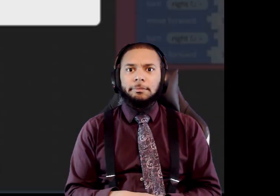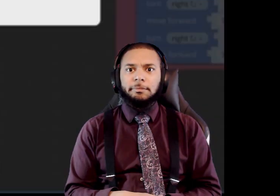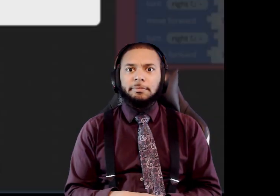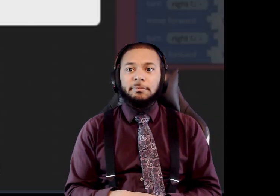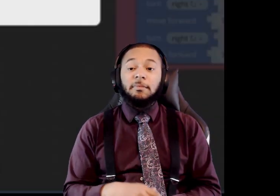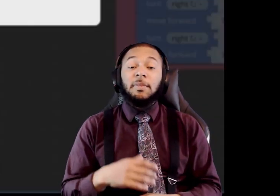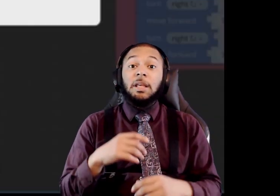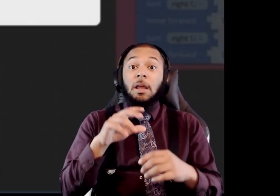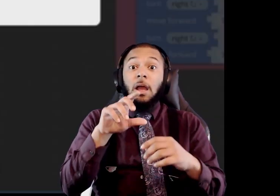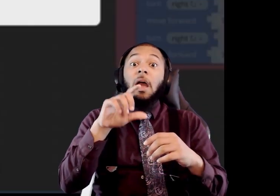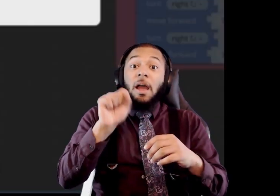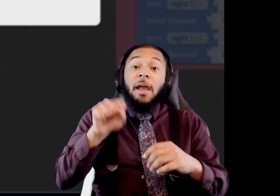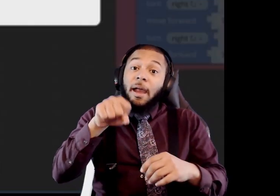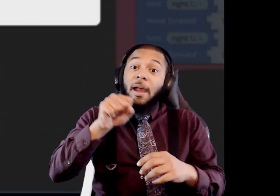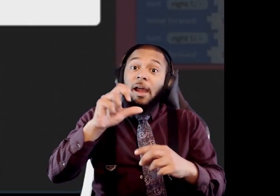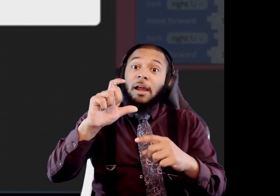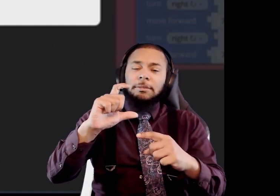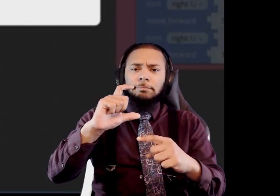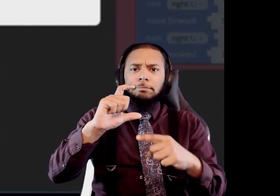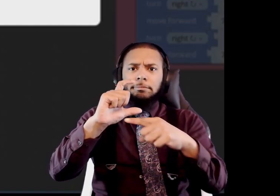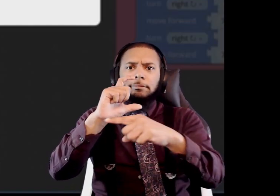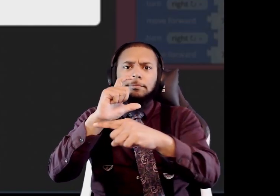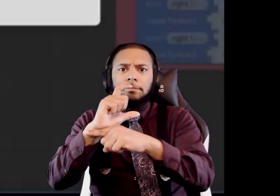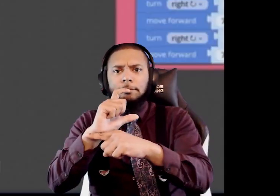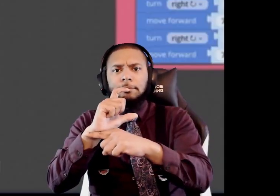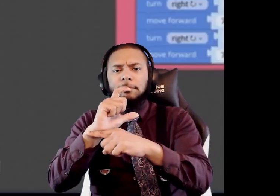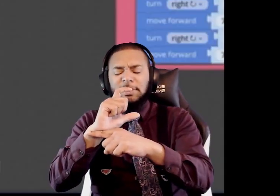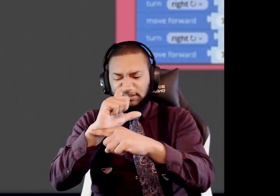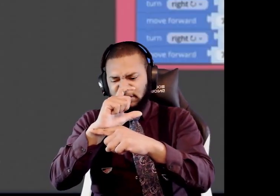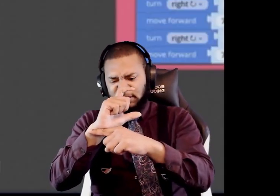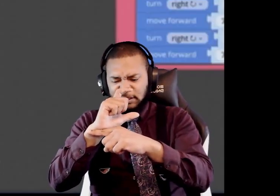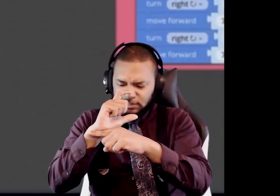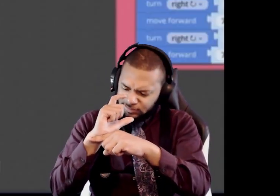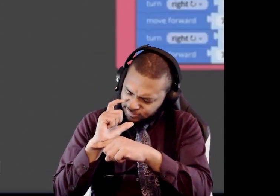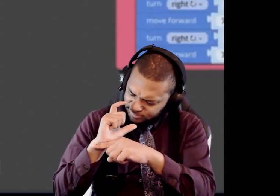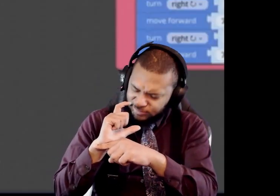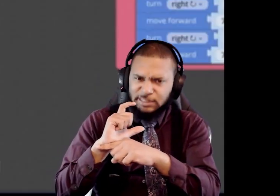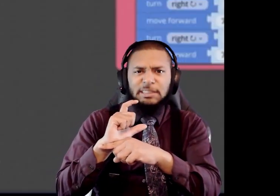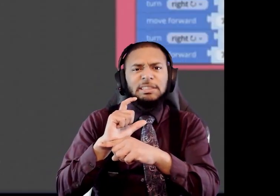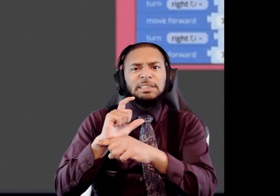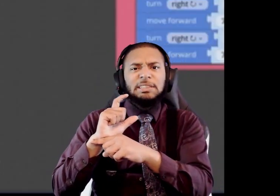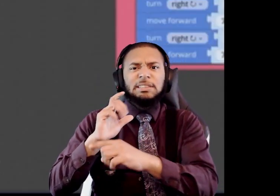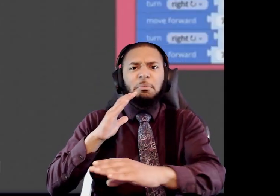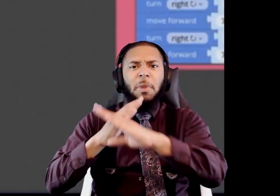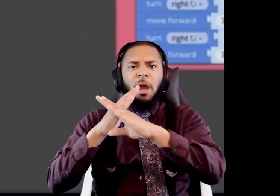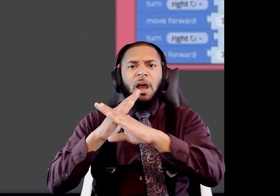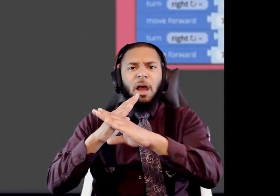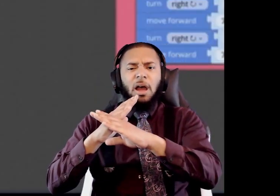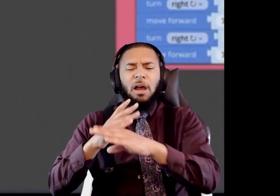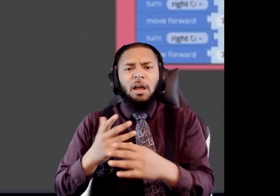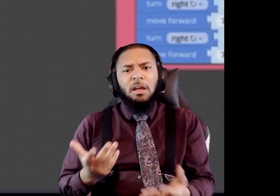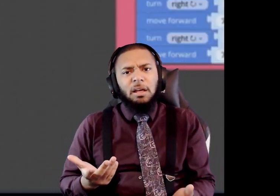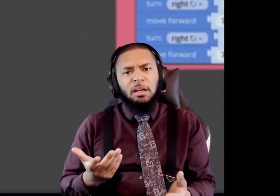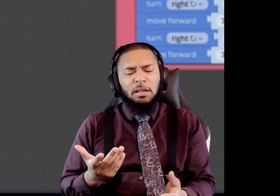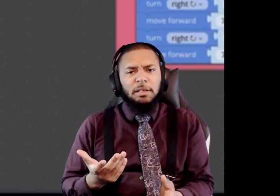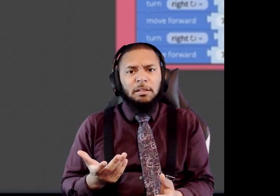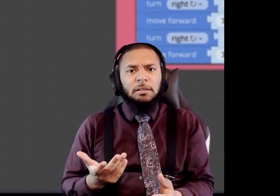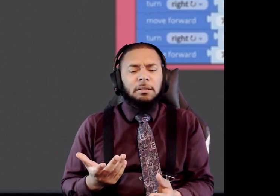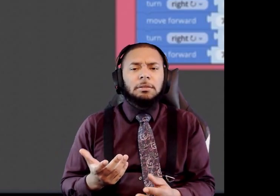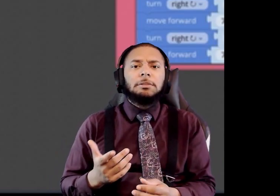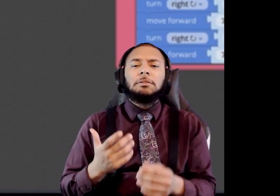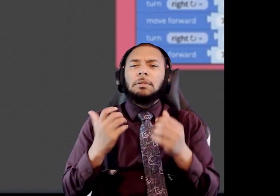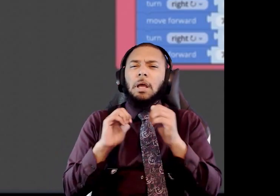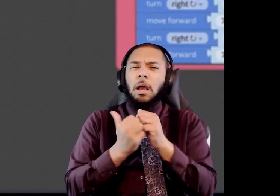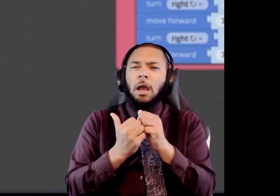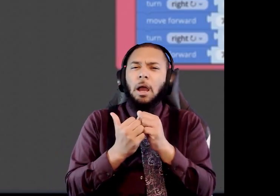Well, it jumped forward, but my pencil still is kind of in the way. So I wonder what I could do to